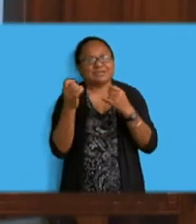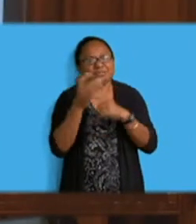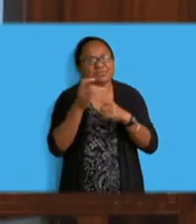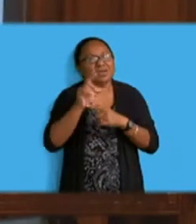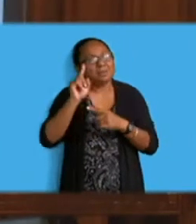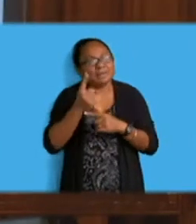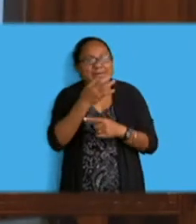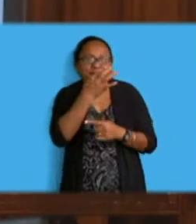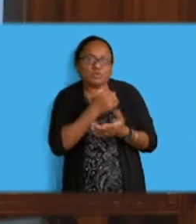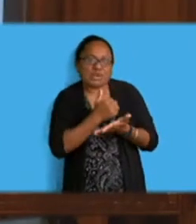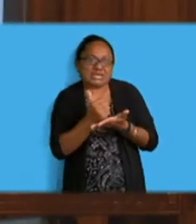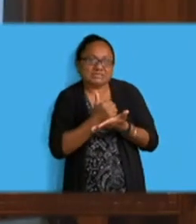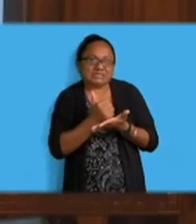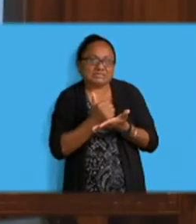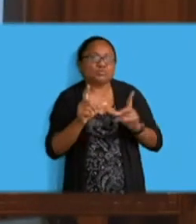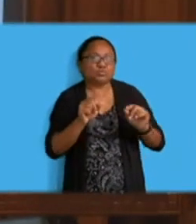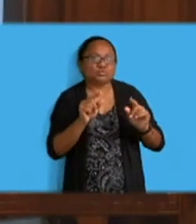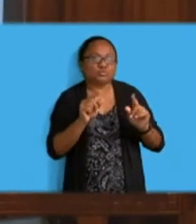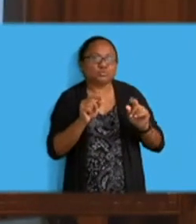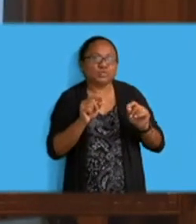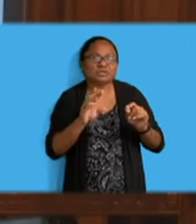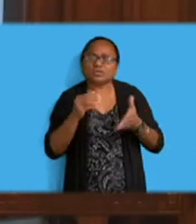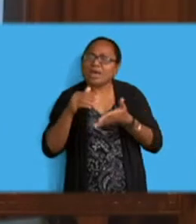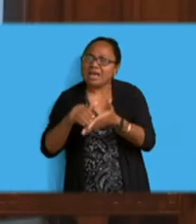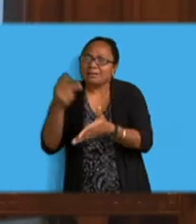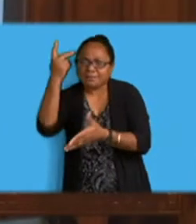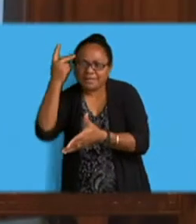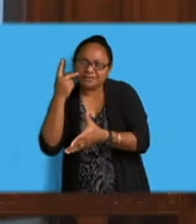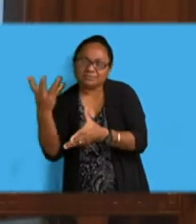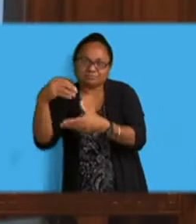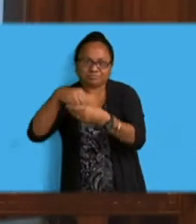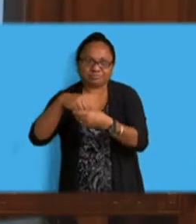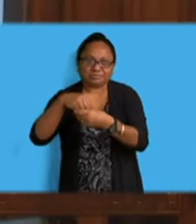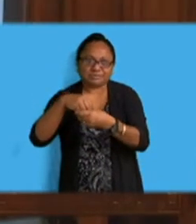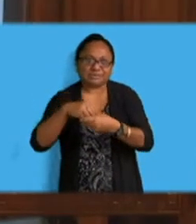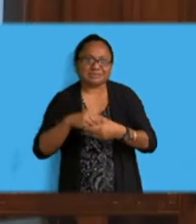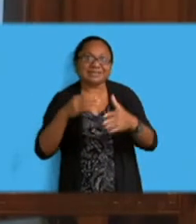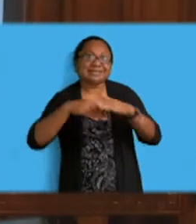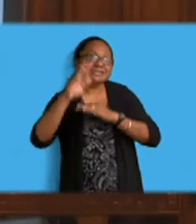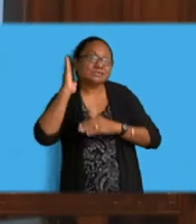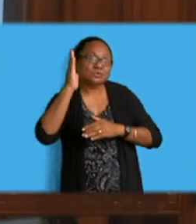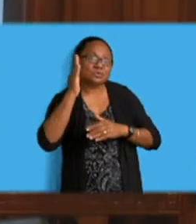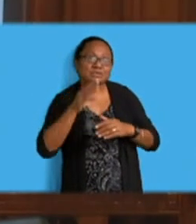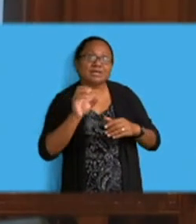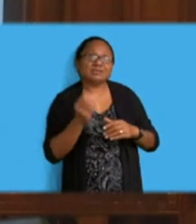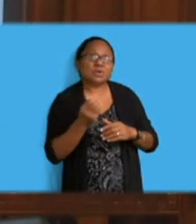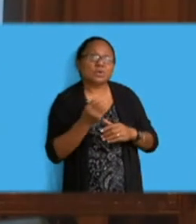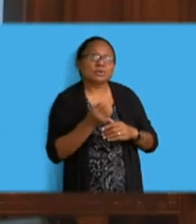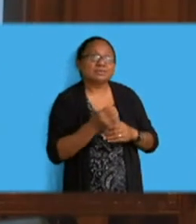done to identify strategies that can assist to improve this in schools. Honorable Deputy Speaker,